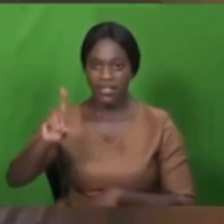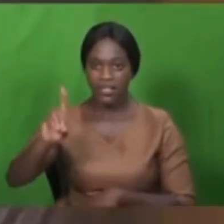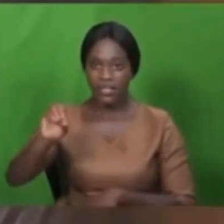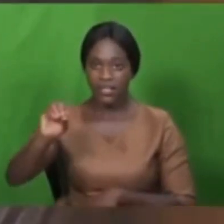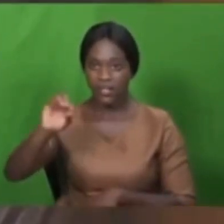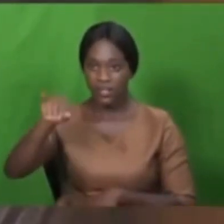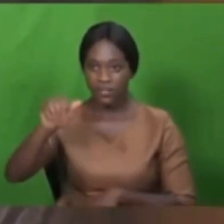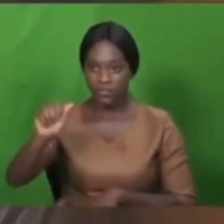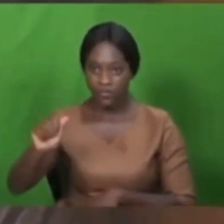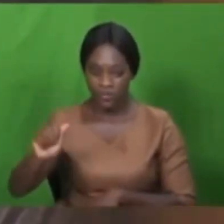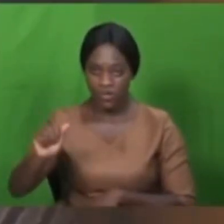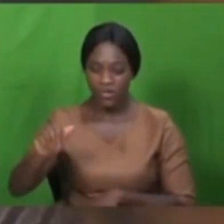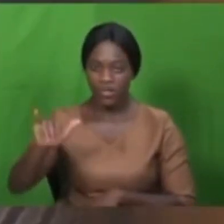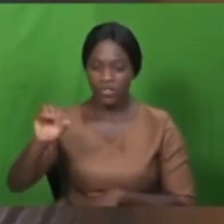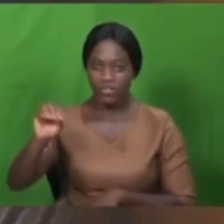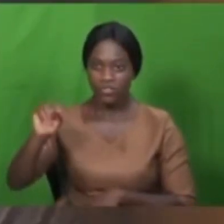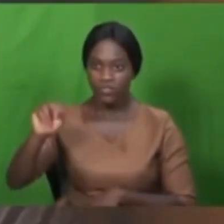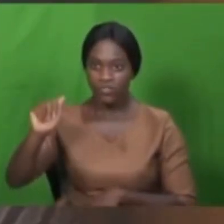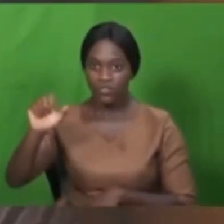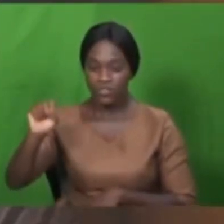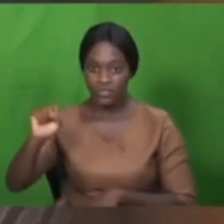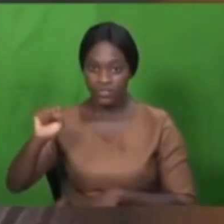the spouse of number 3.